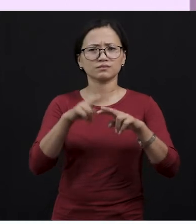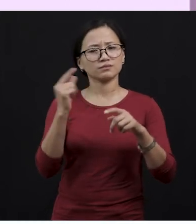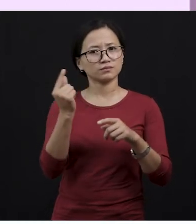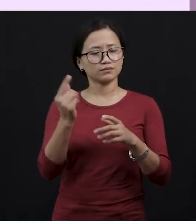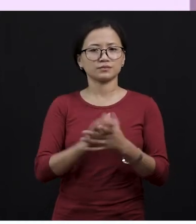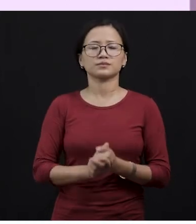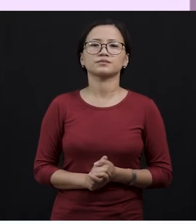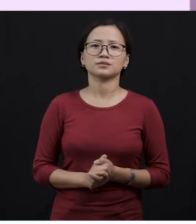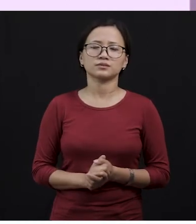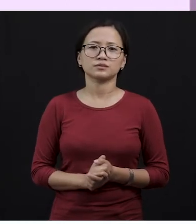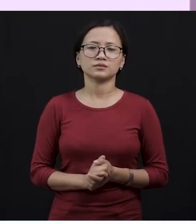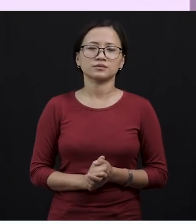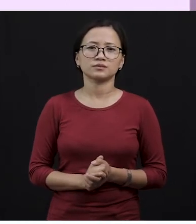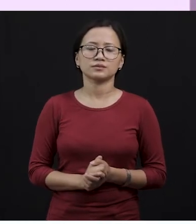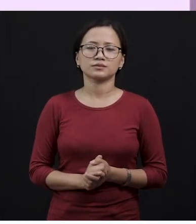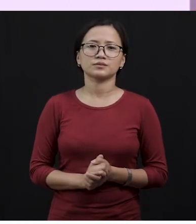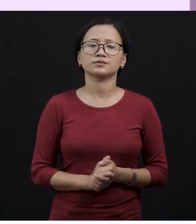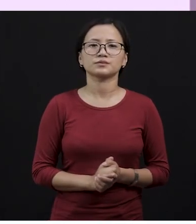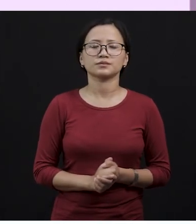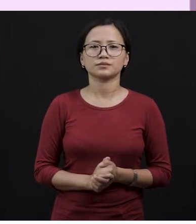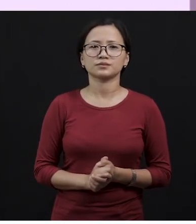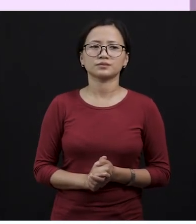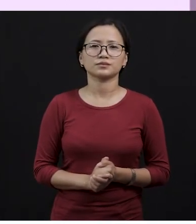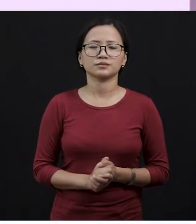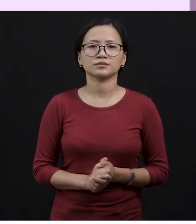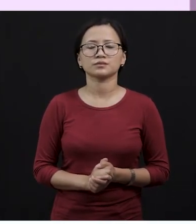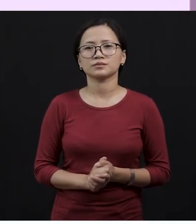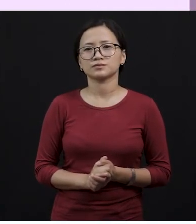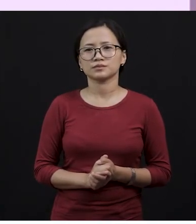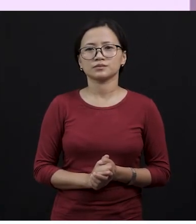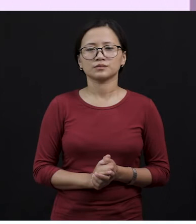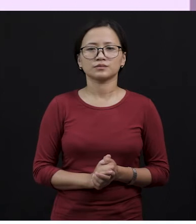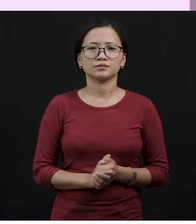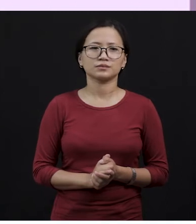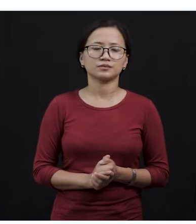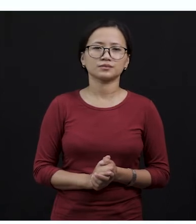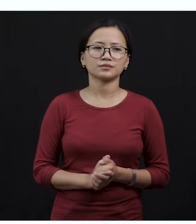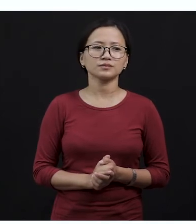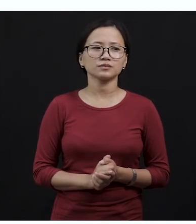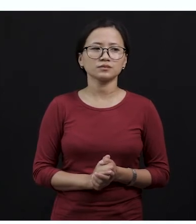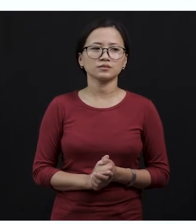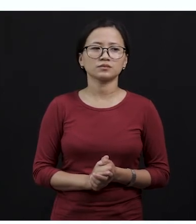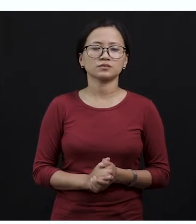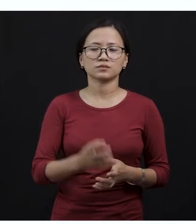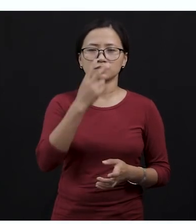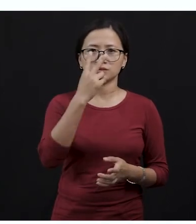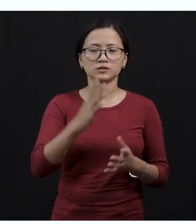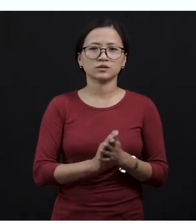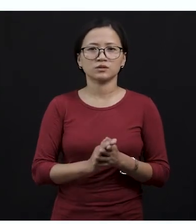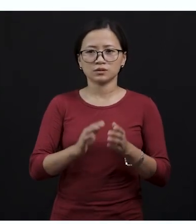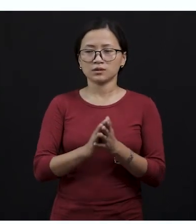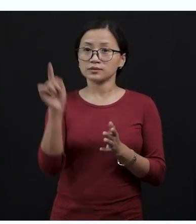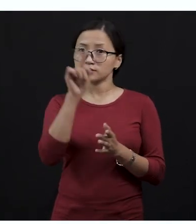Whereas unicellular, they have only one cell but do all these functions just by a single cell. Now let us see the